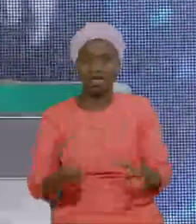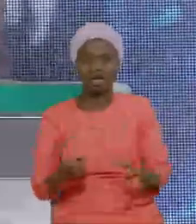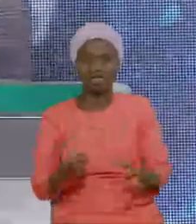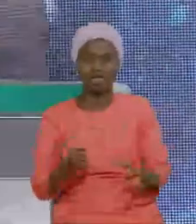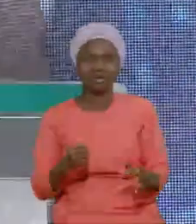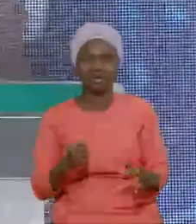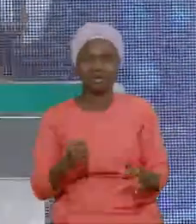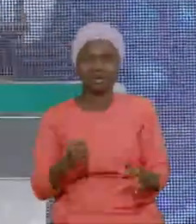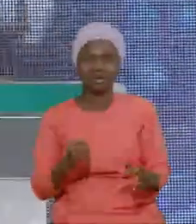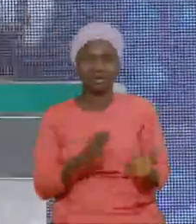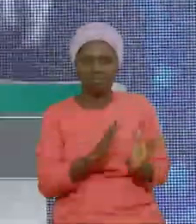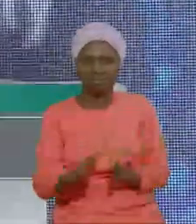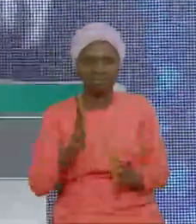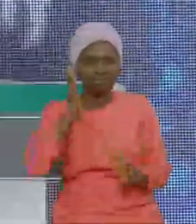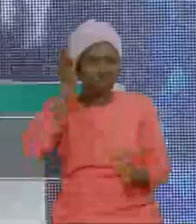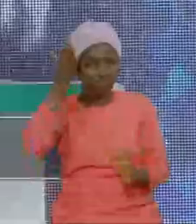world.